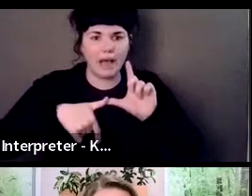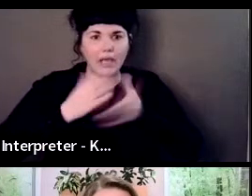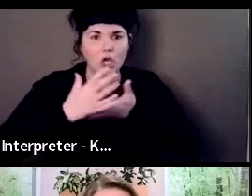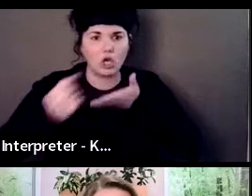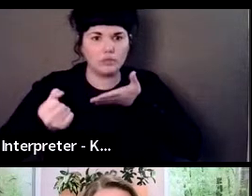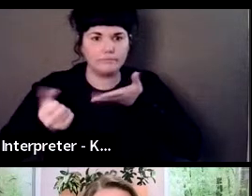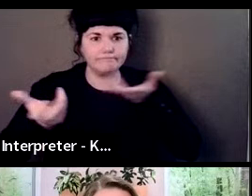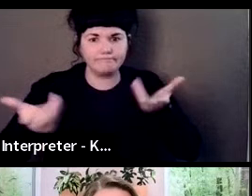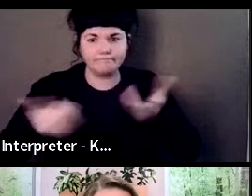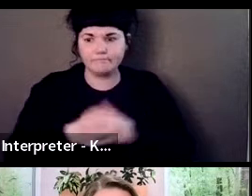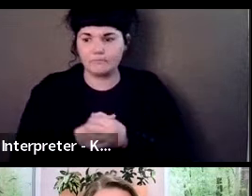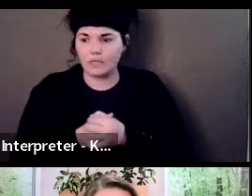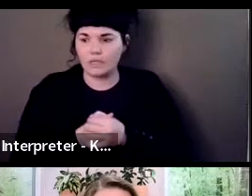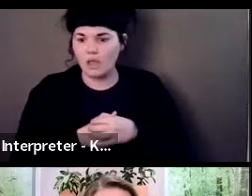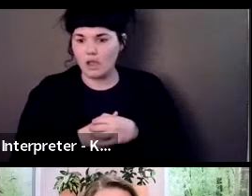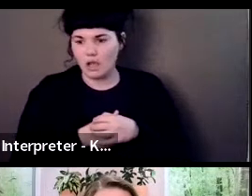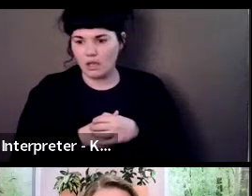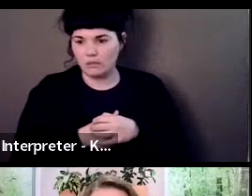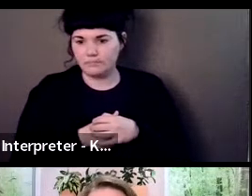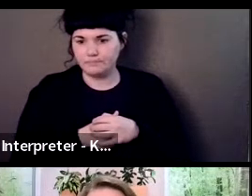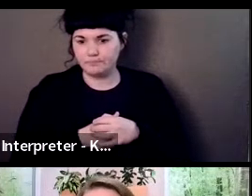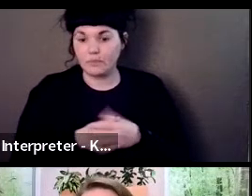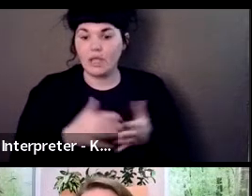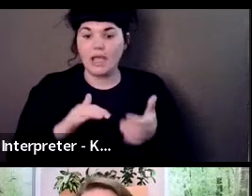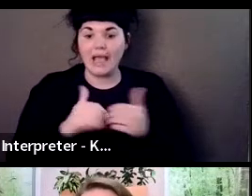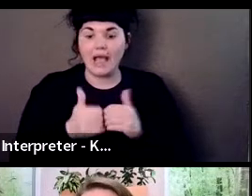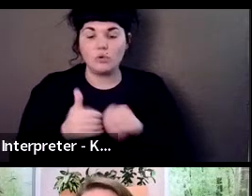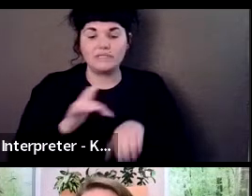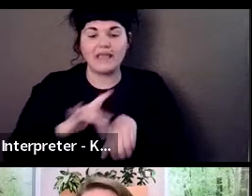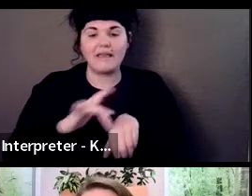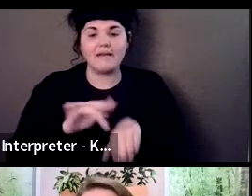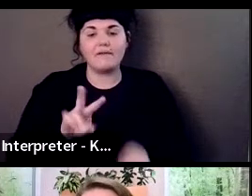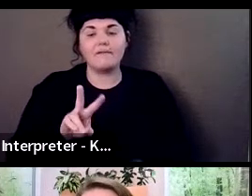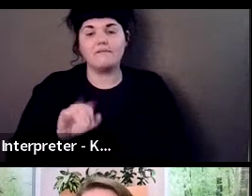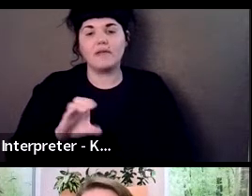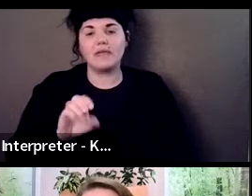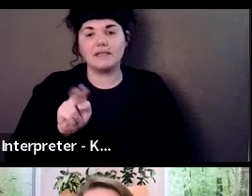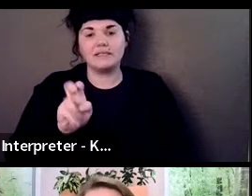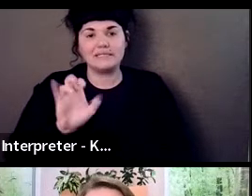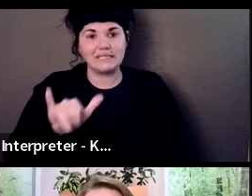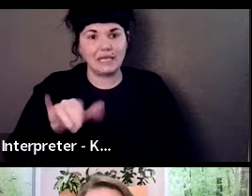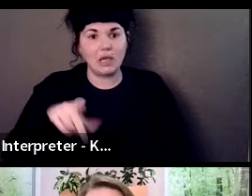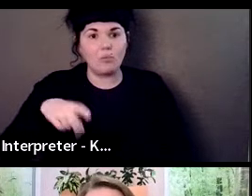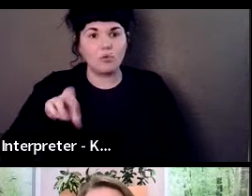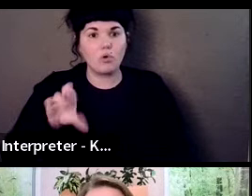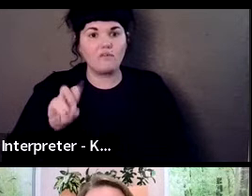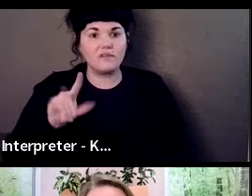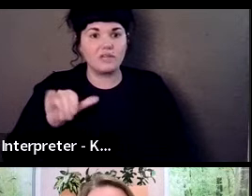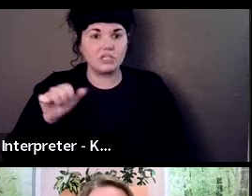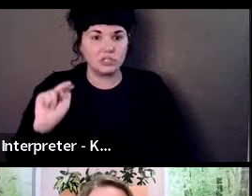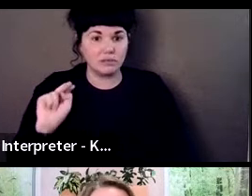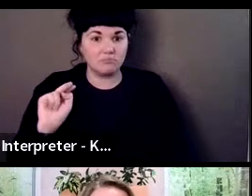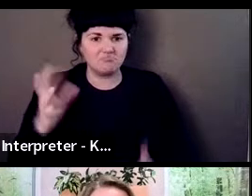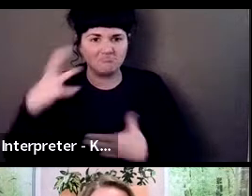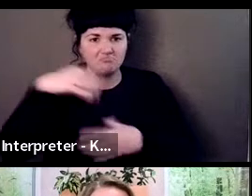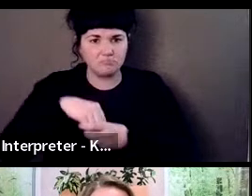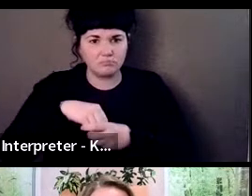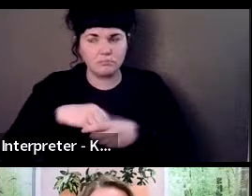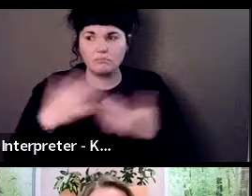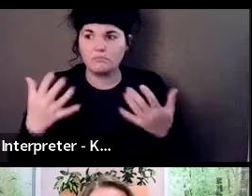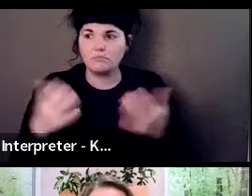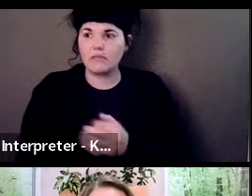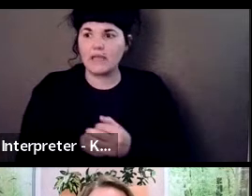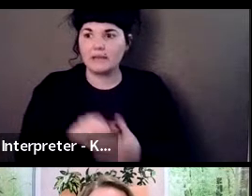how is a vacancy provision come into play, and what does a census cycle